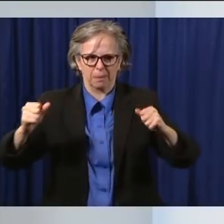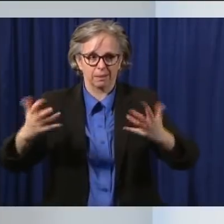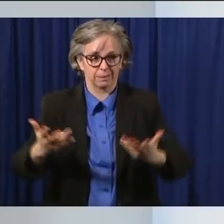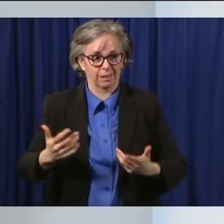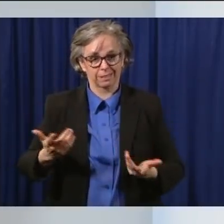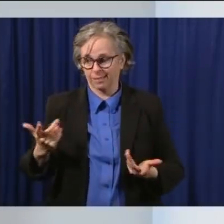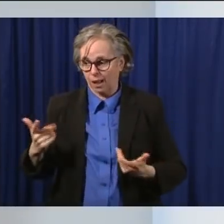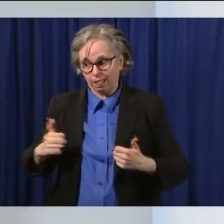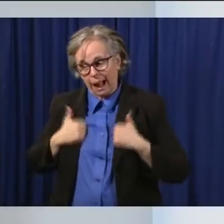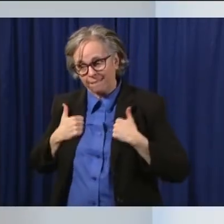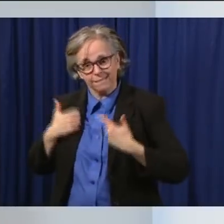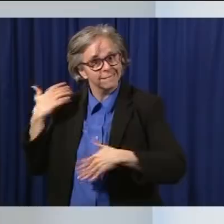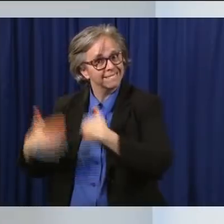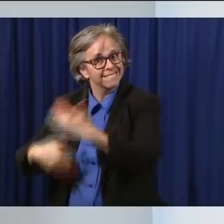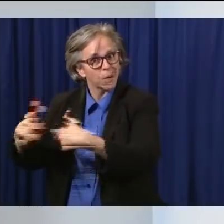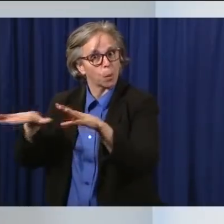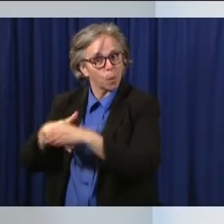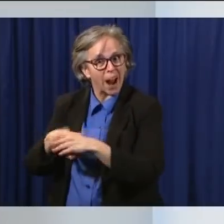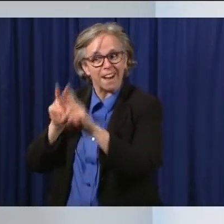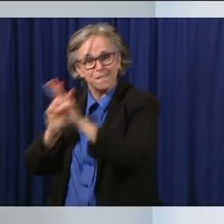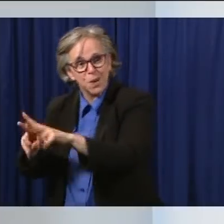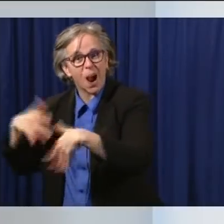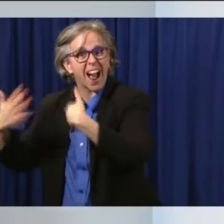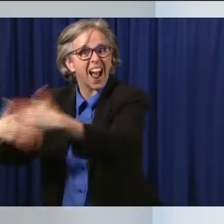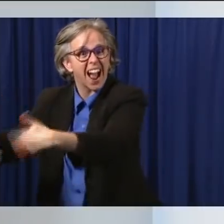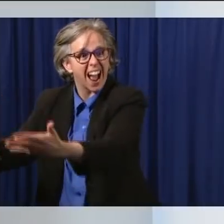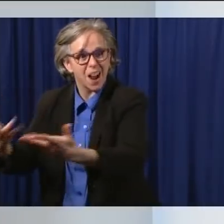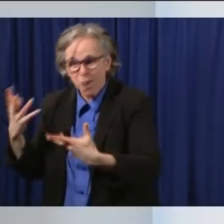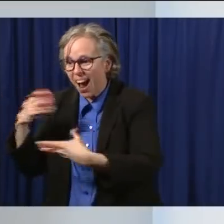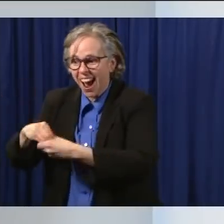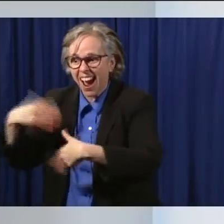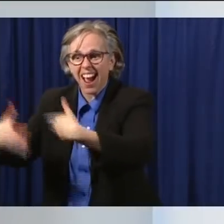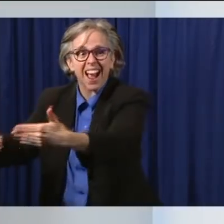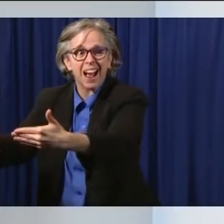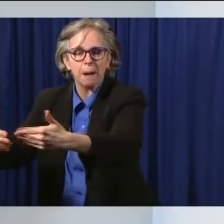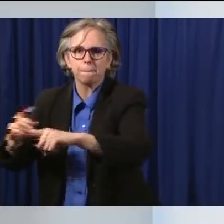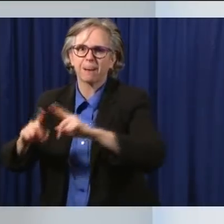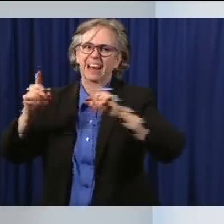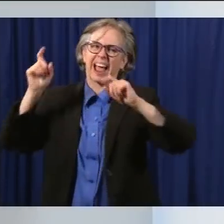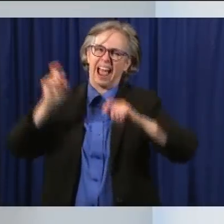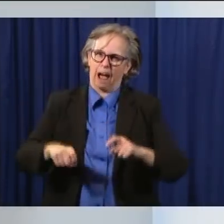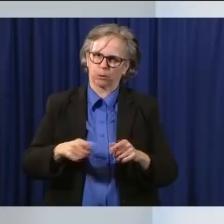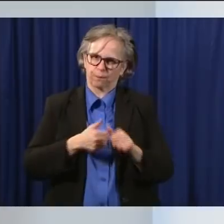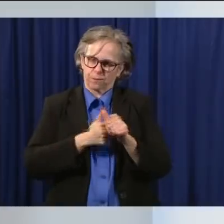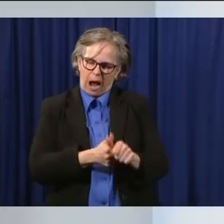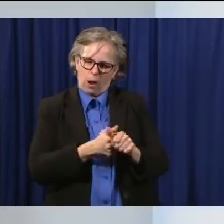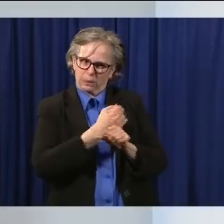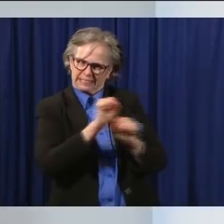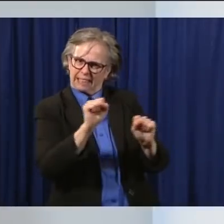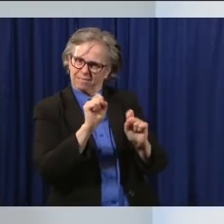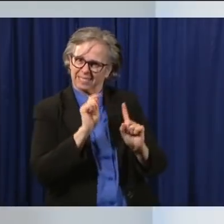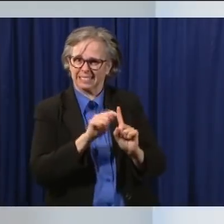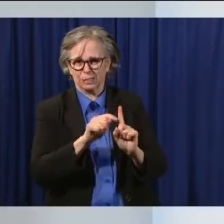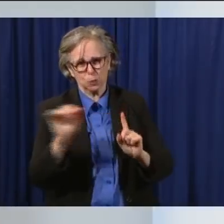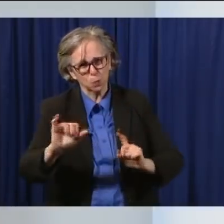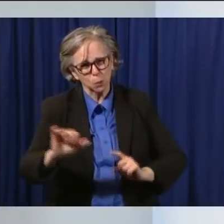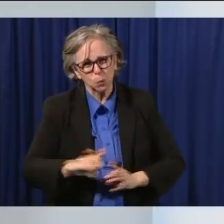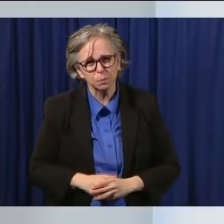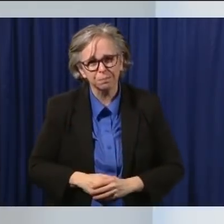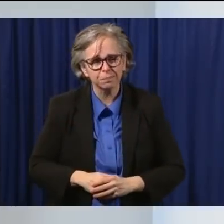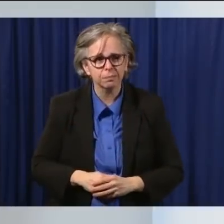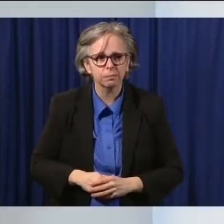and recommendations as to how you can do so as safely as possible. We want to proceed with